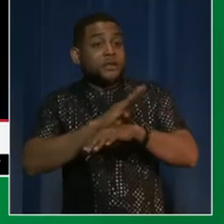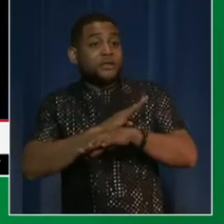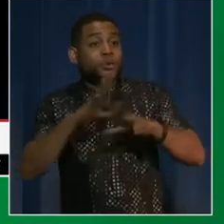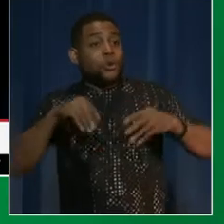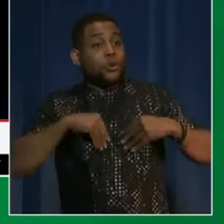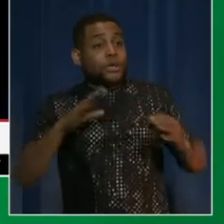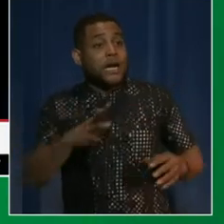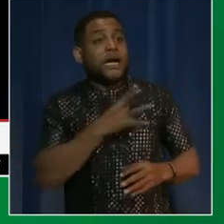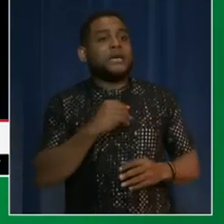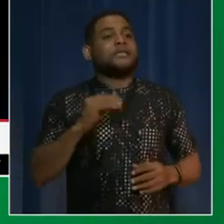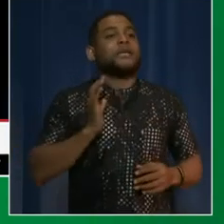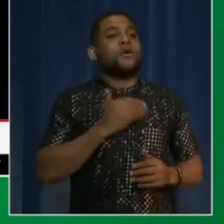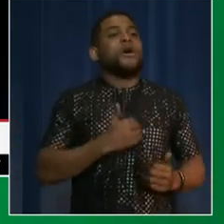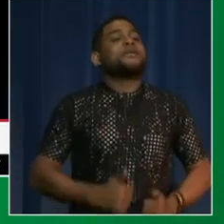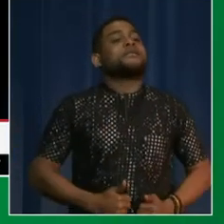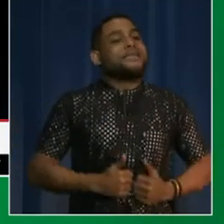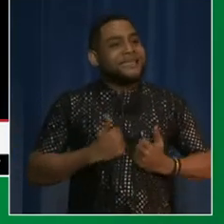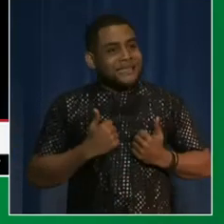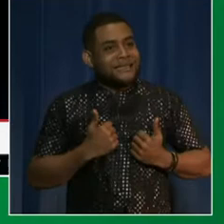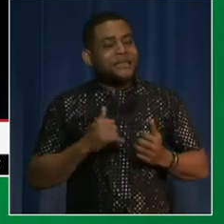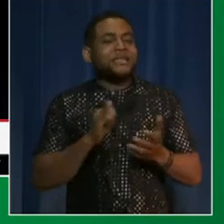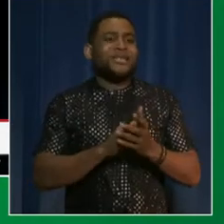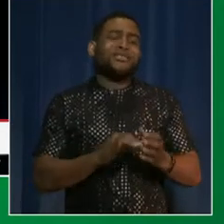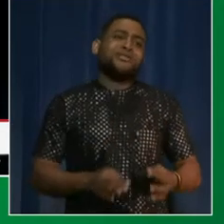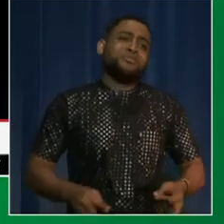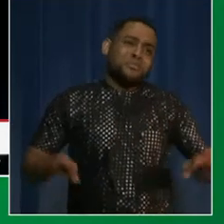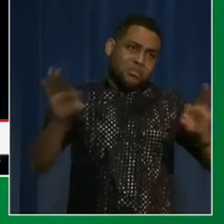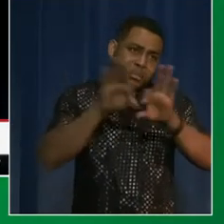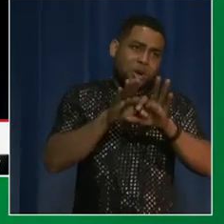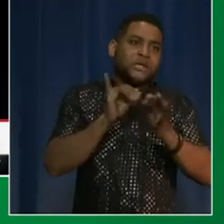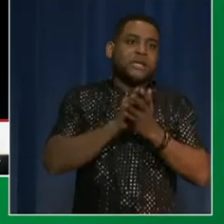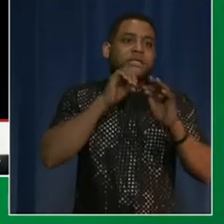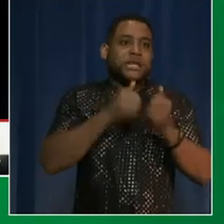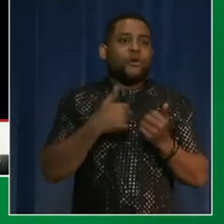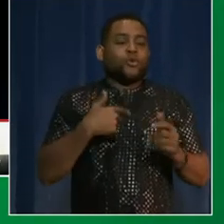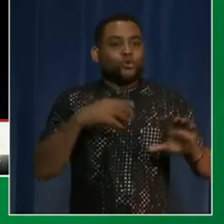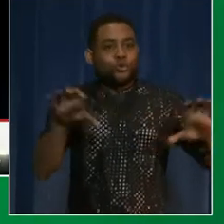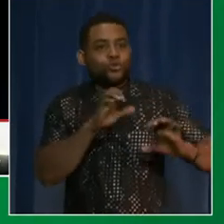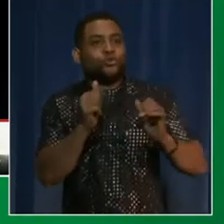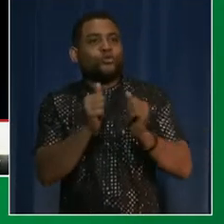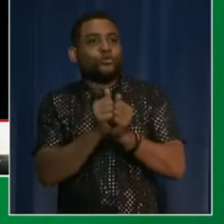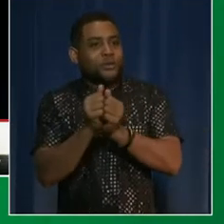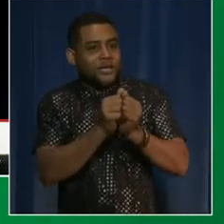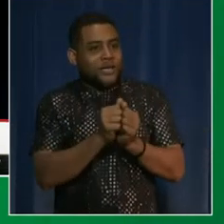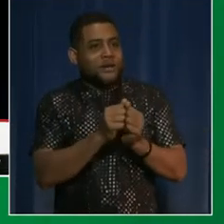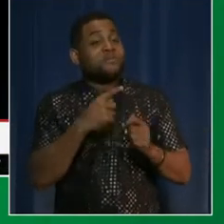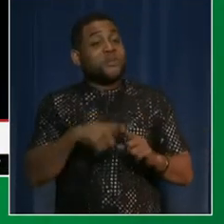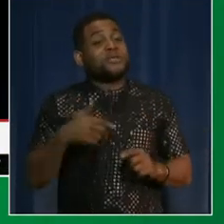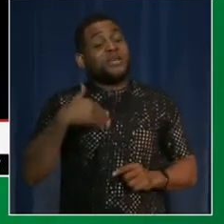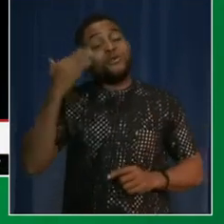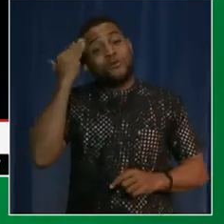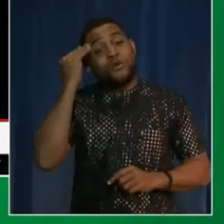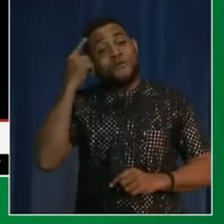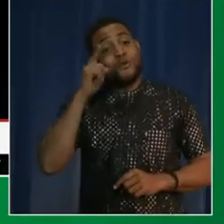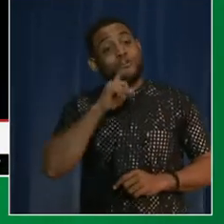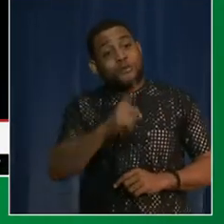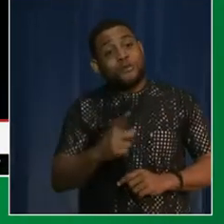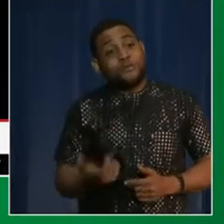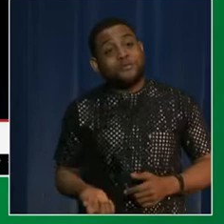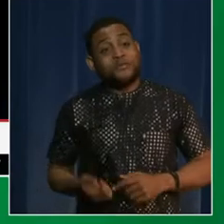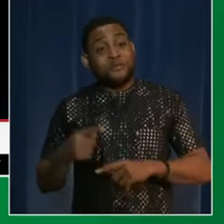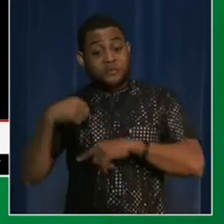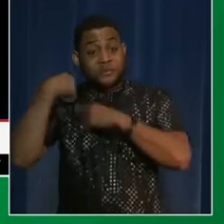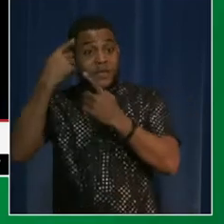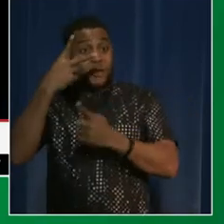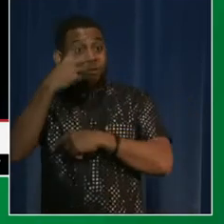our residents. That's how we can do it together. Now, I know for sure that the last 2 years have tried to knock us